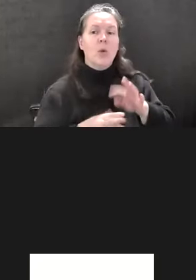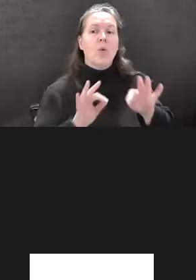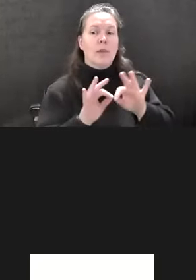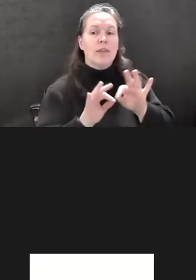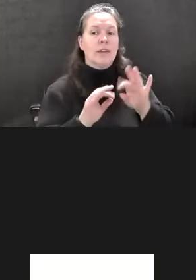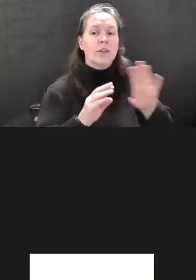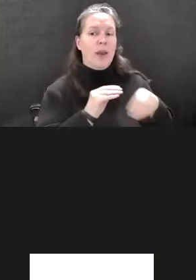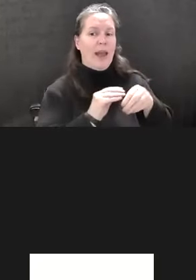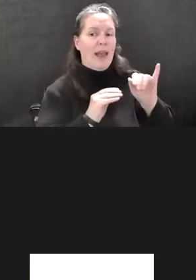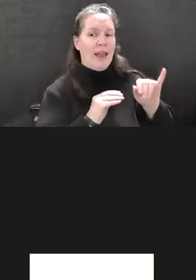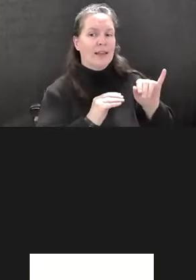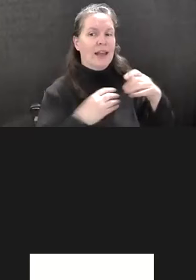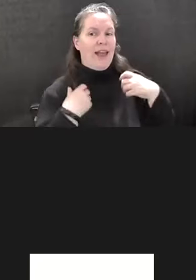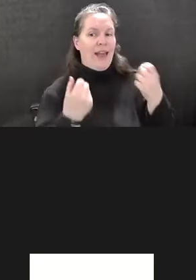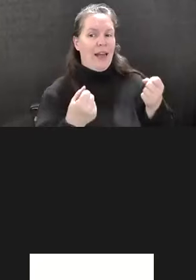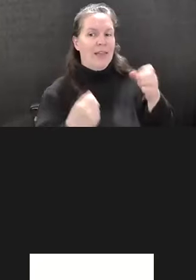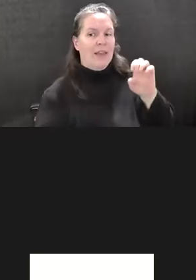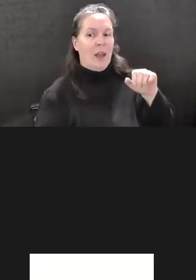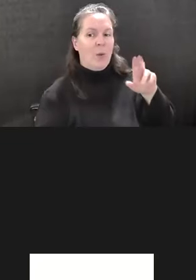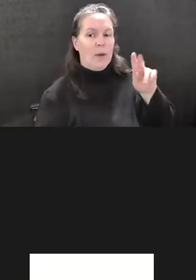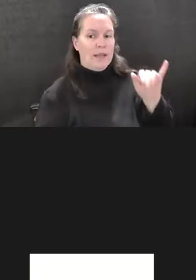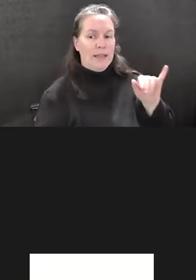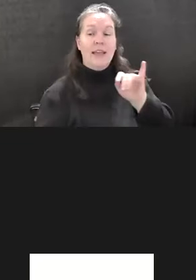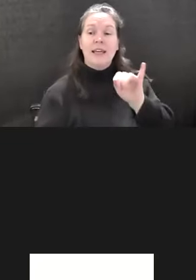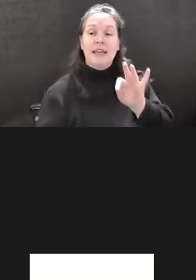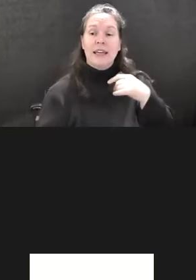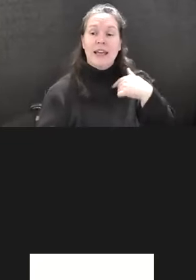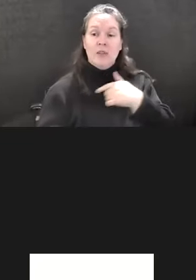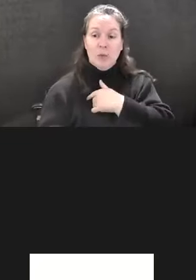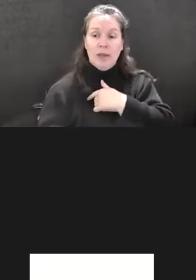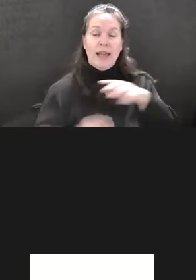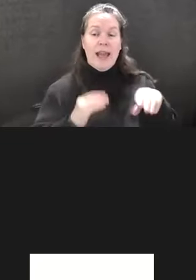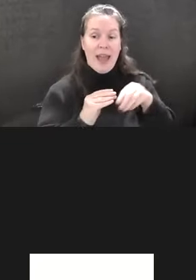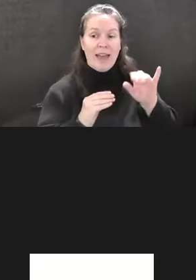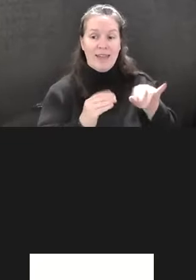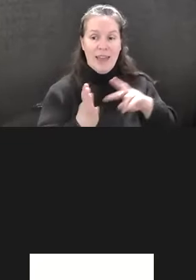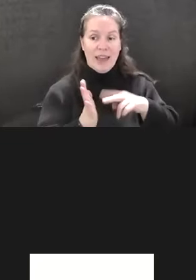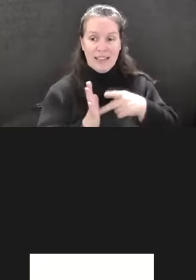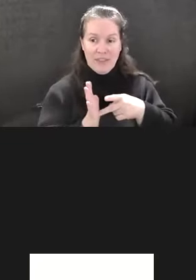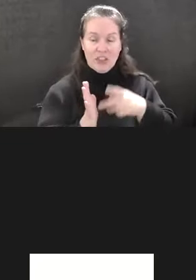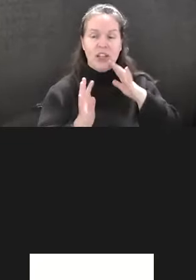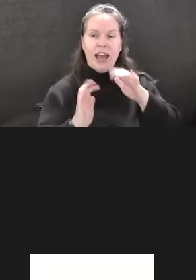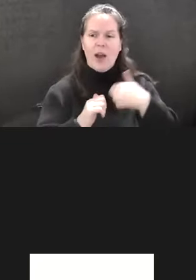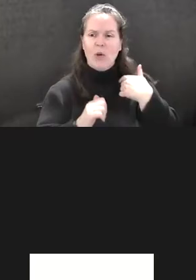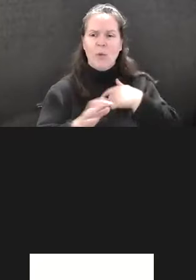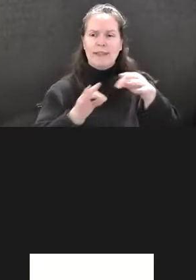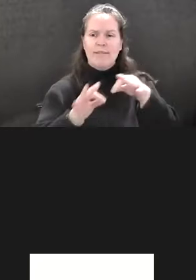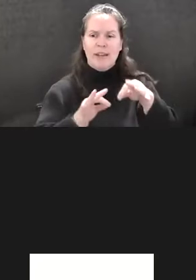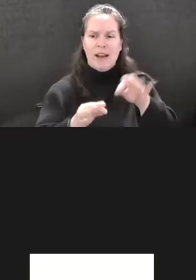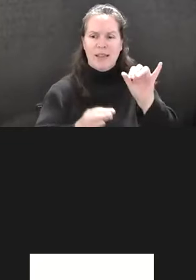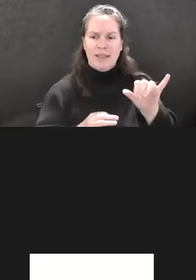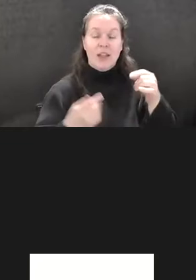And if we do include that definition, how do we define health equity? So during our listening sessions, one